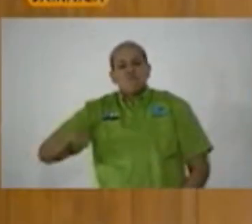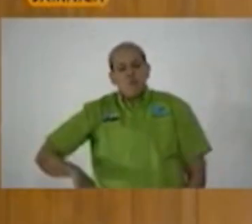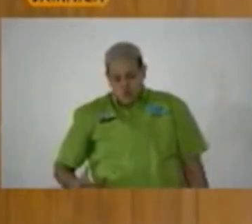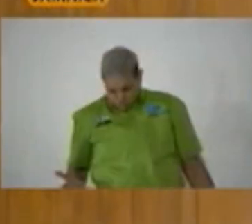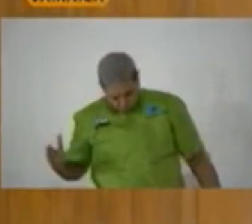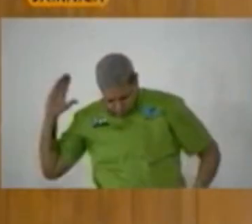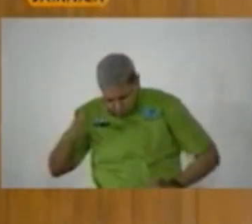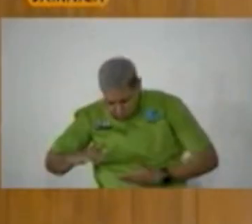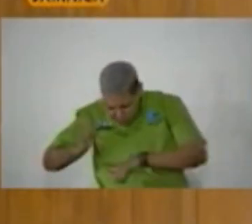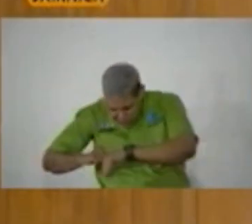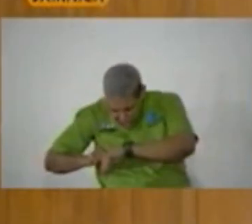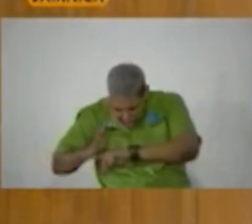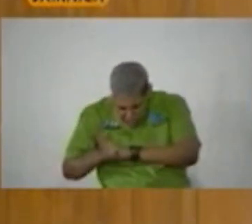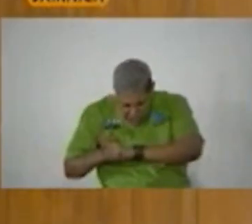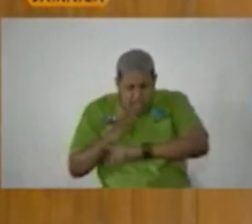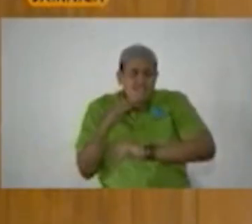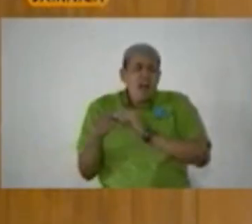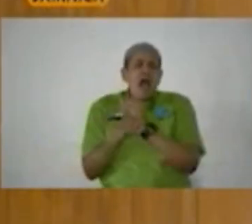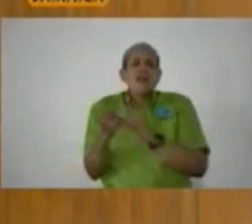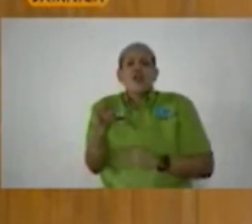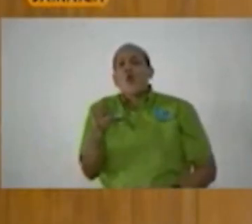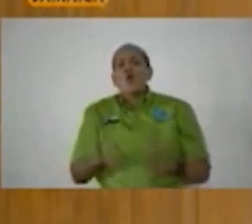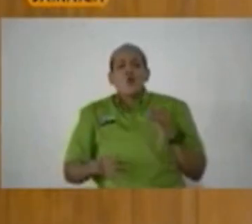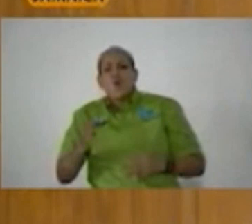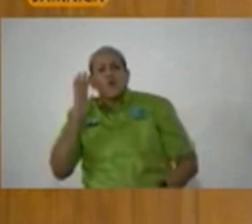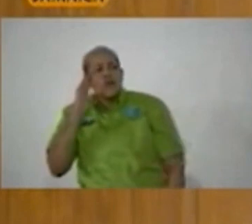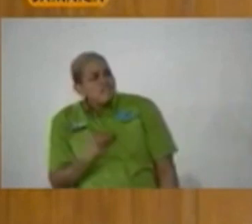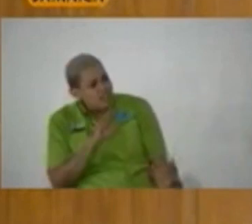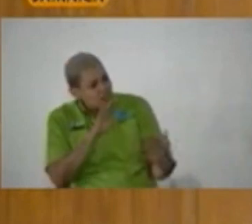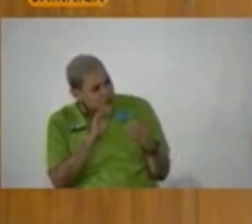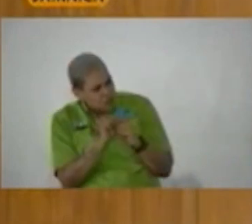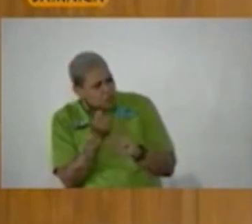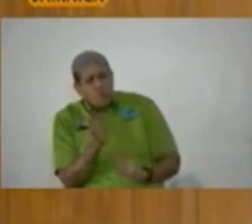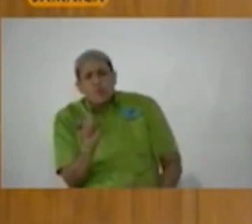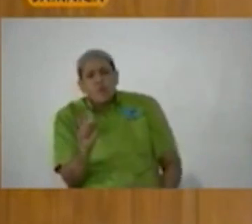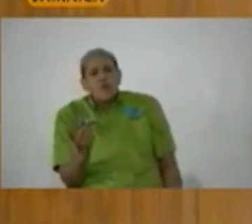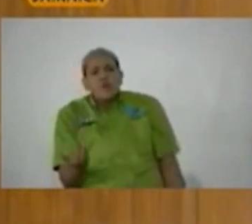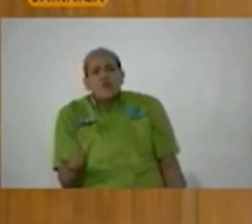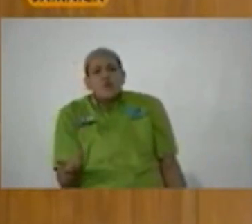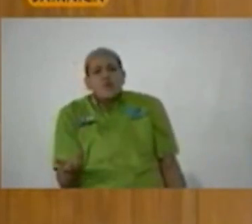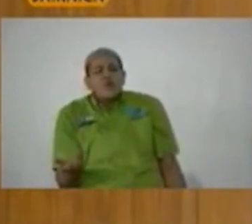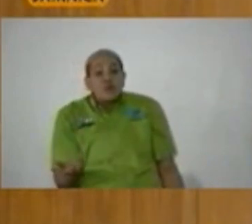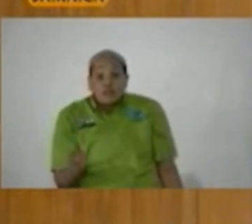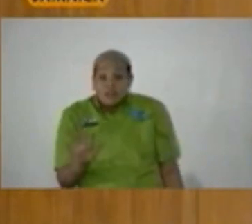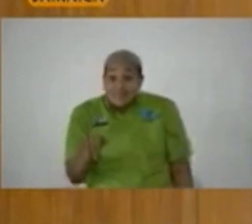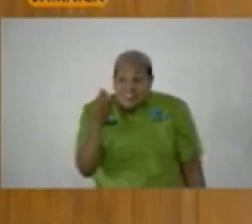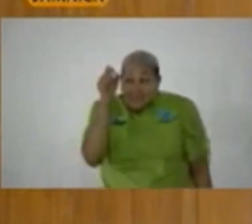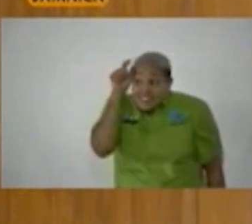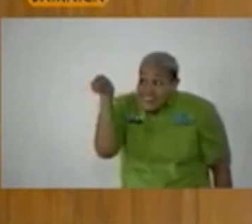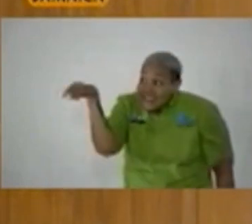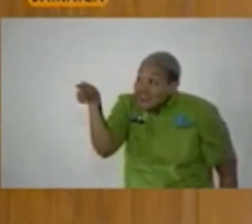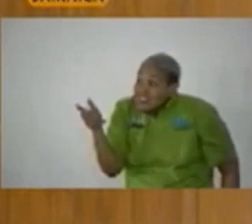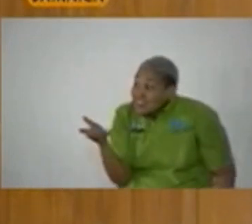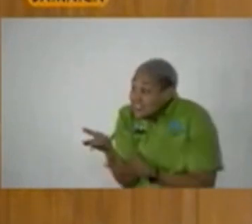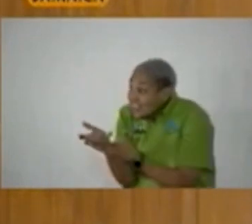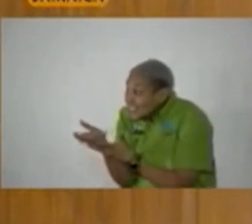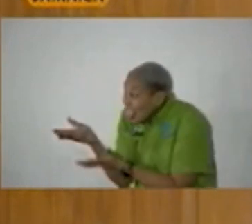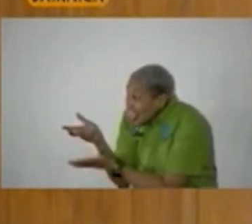That means the gun court is going to be faced with a situation in which, unless the plea bargaining